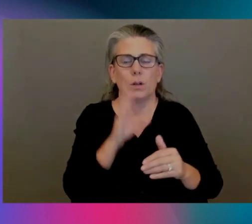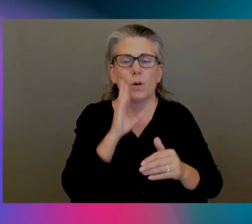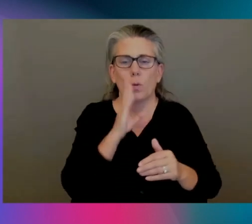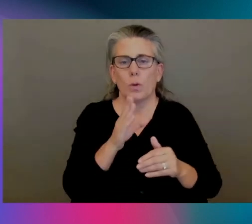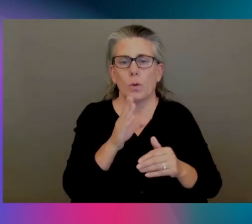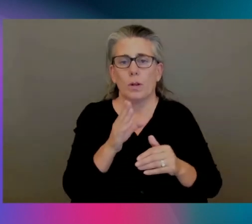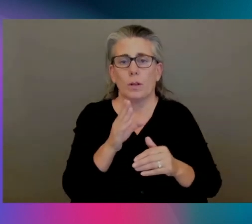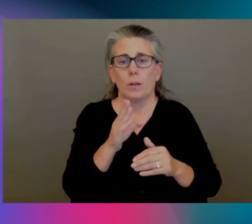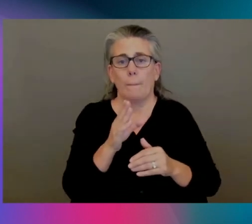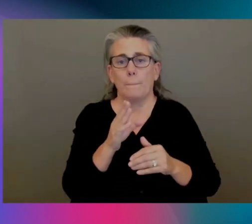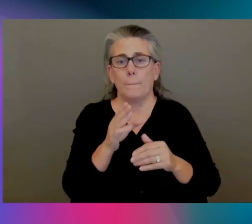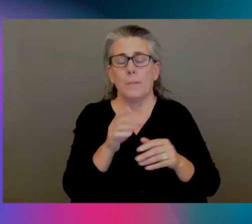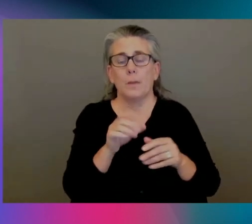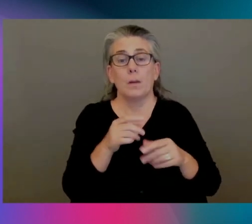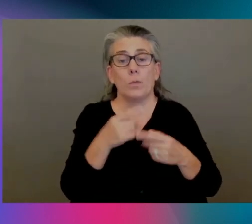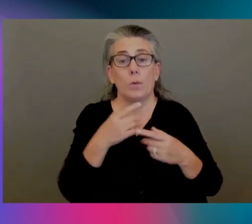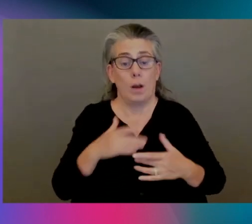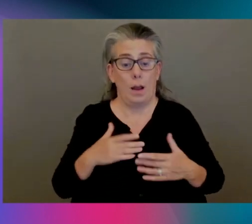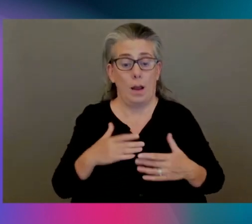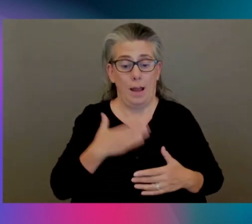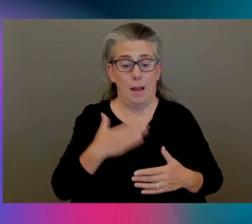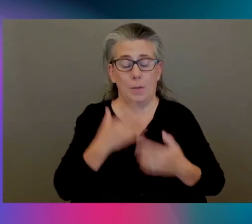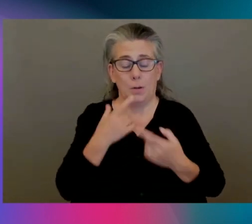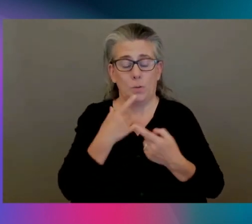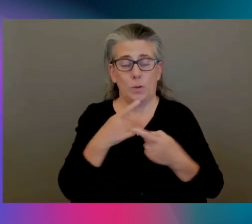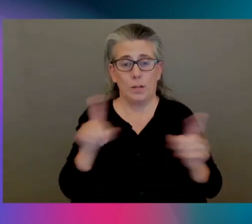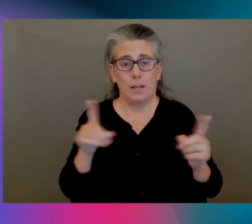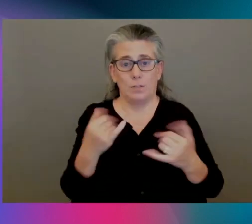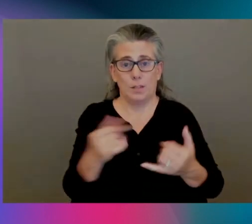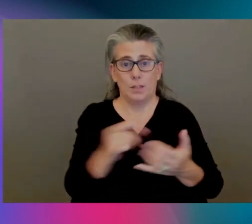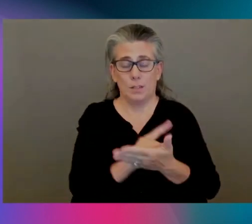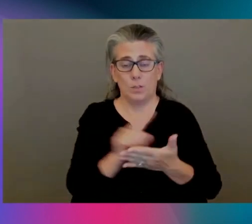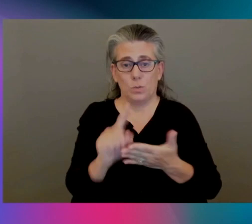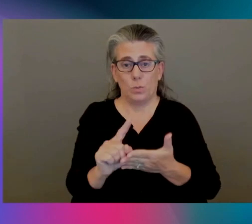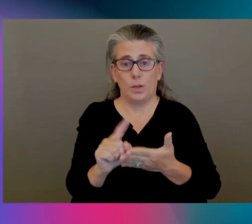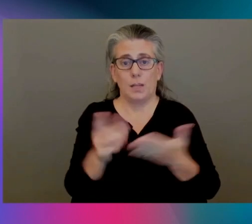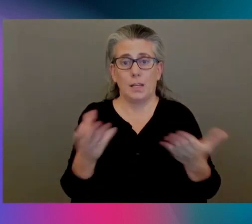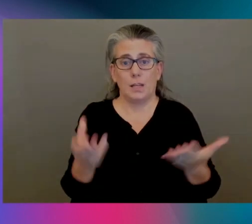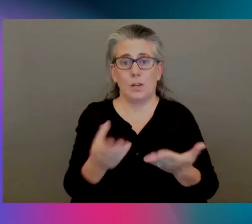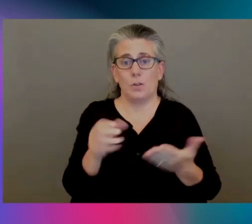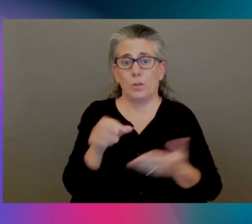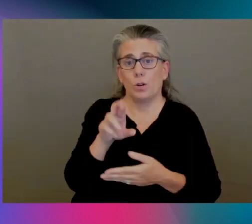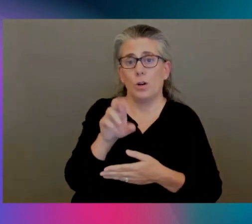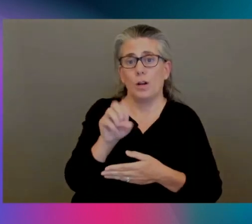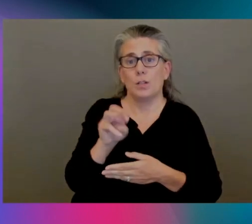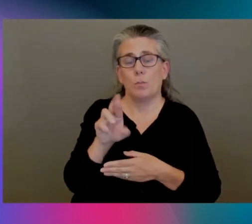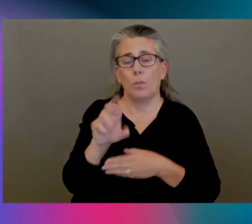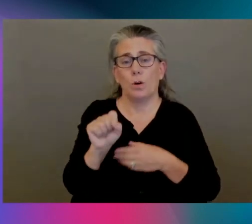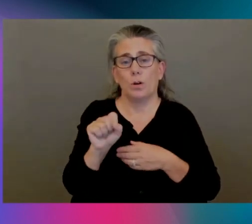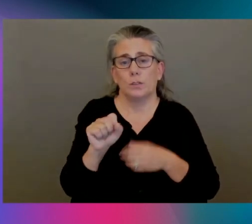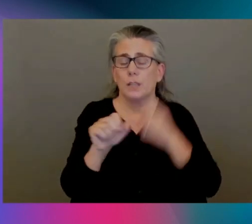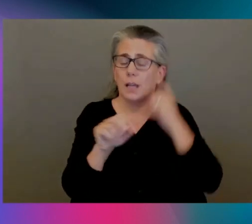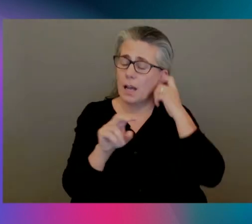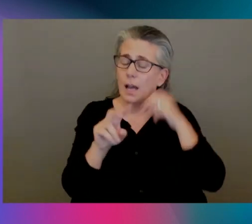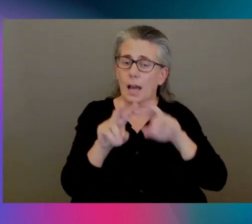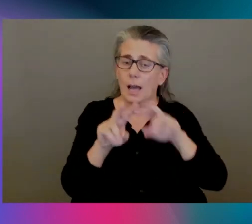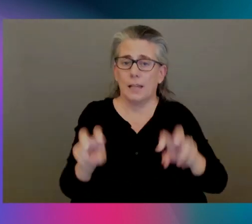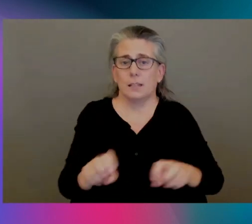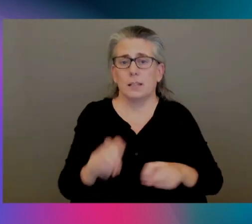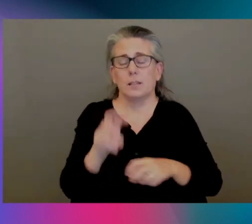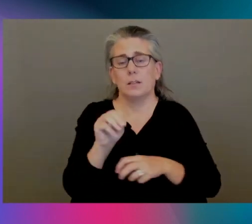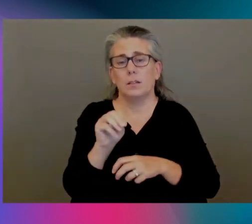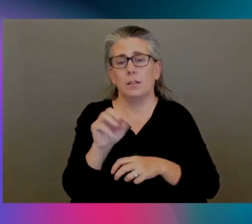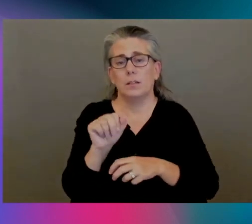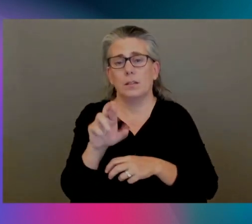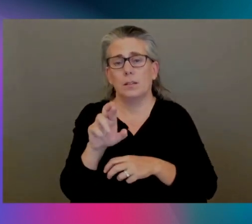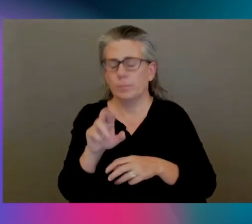the integration of the ASDI, or Amazon Sustainability Data Initiative. The free and open data that's available through that